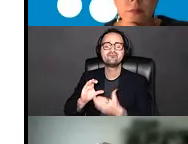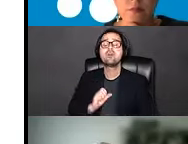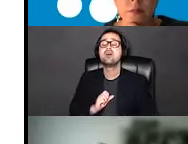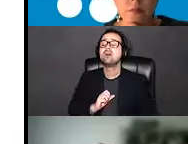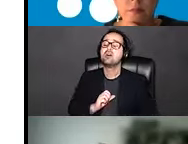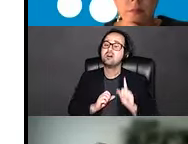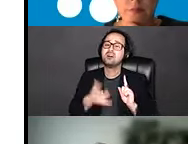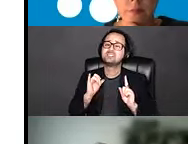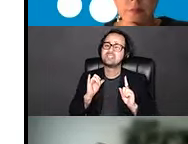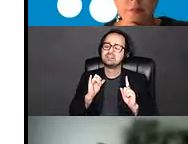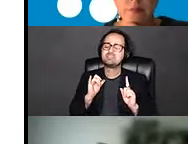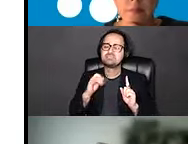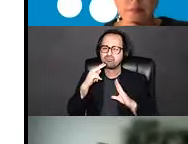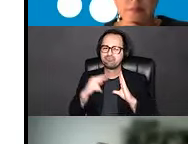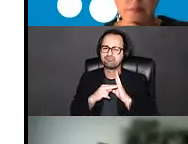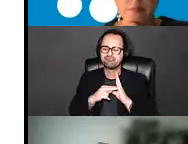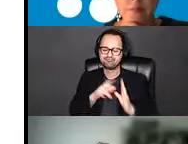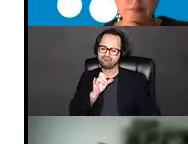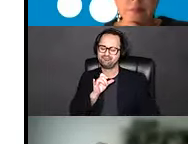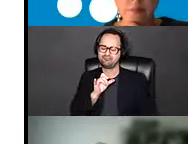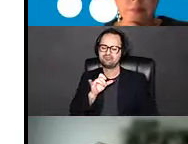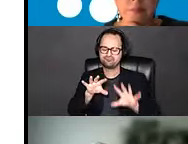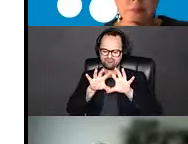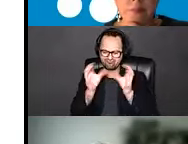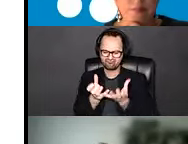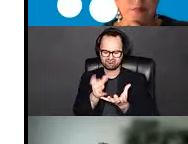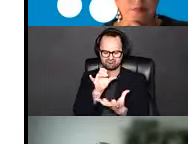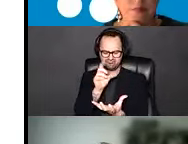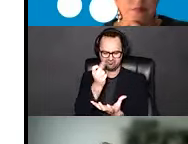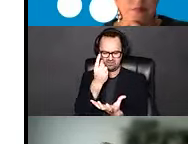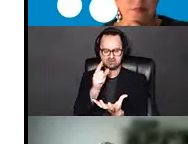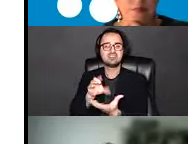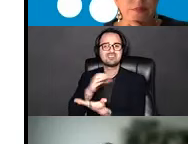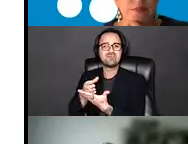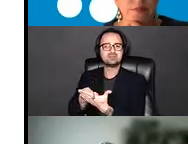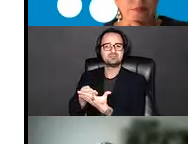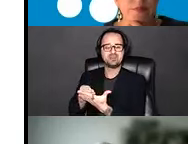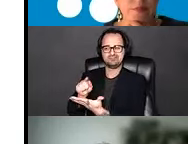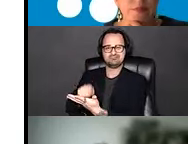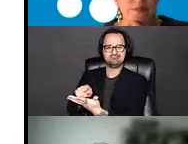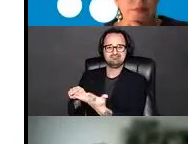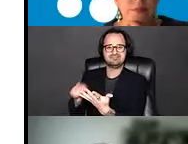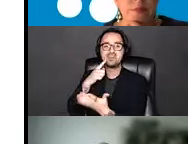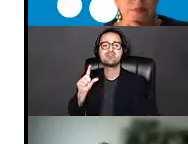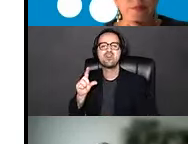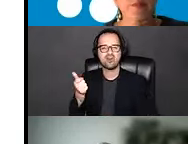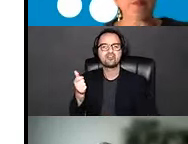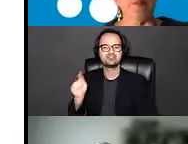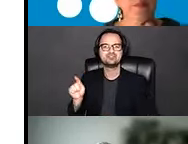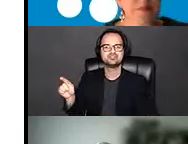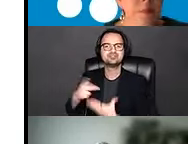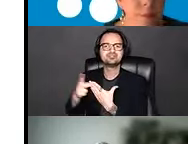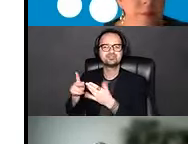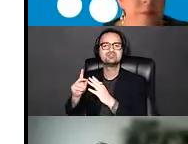I want you to look at that in context to the amounts of money that are going to these other systems